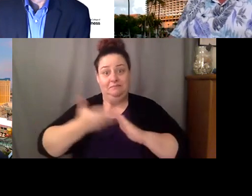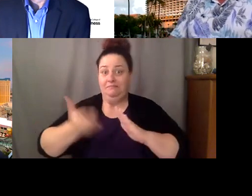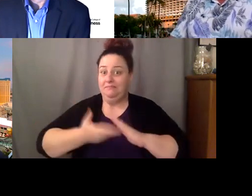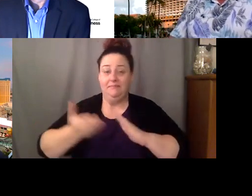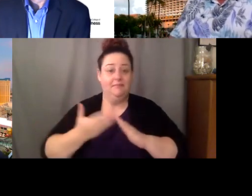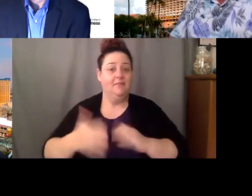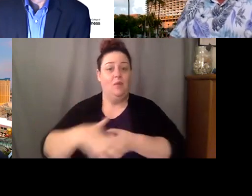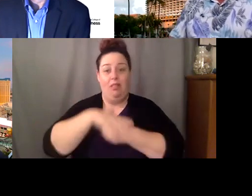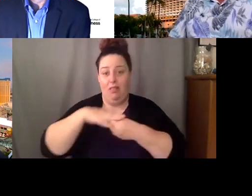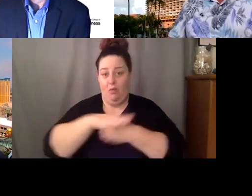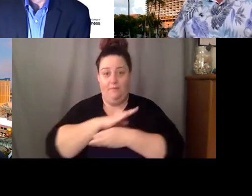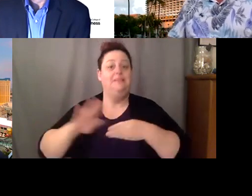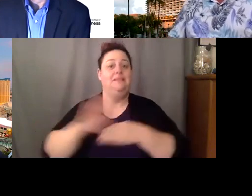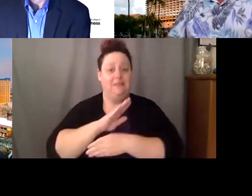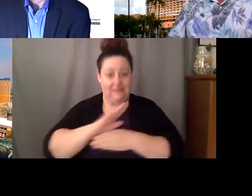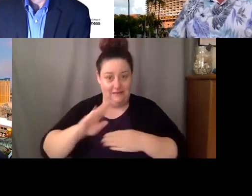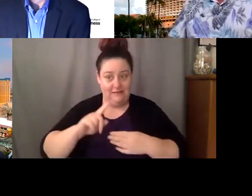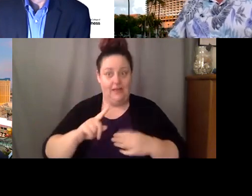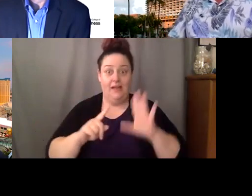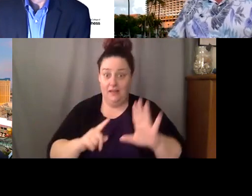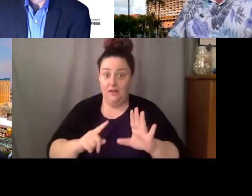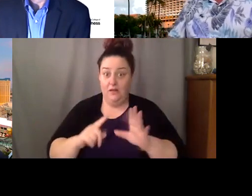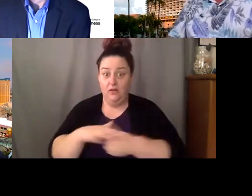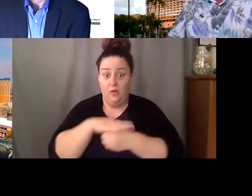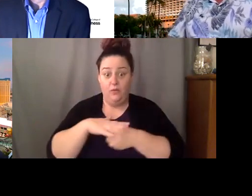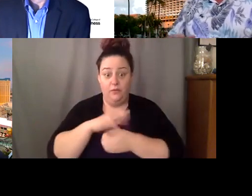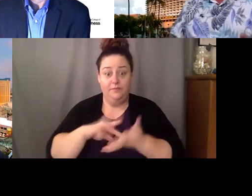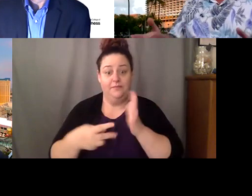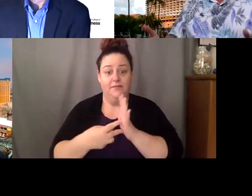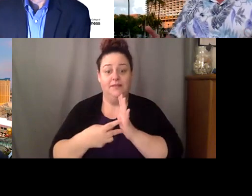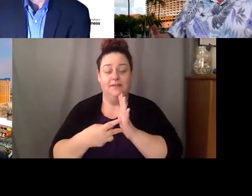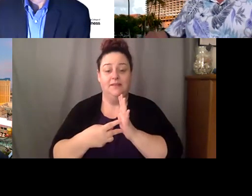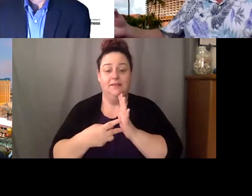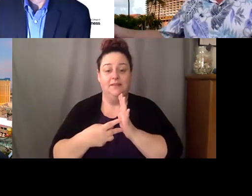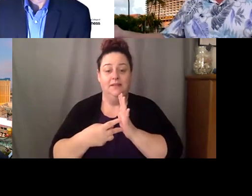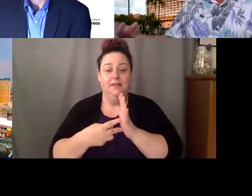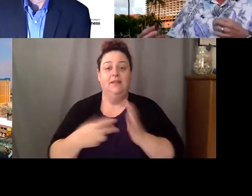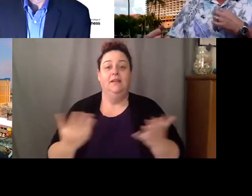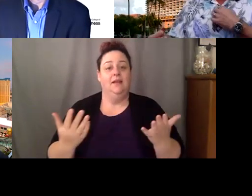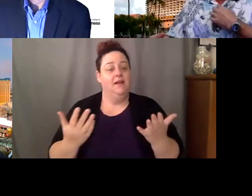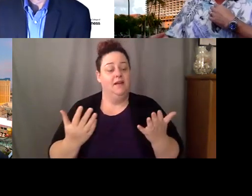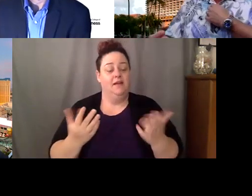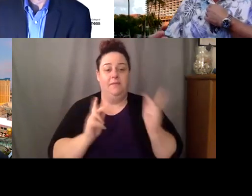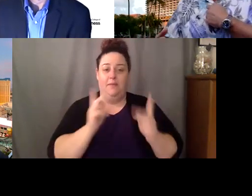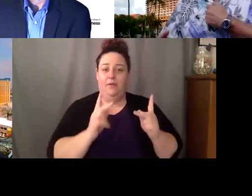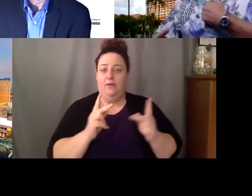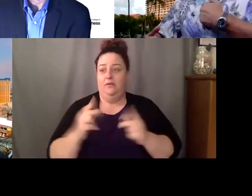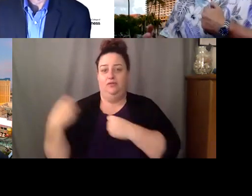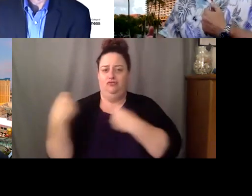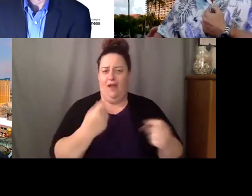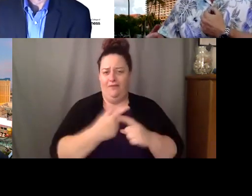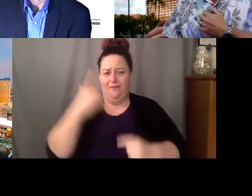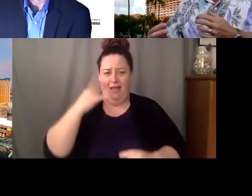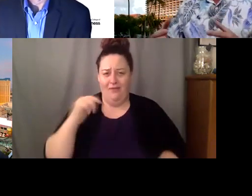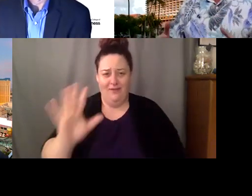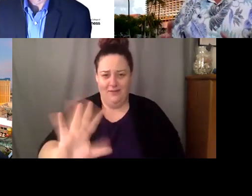with local business. And by local here, you know, you have to realize that we're not like Las Vegas where people can drive in from Los Angeles.